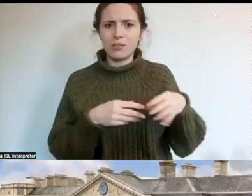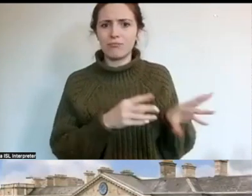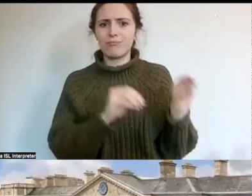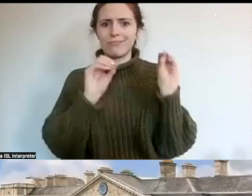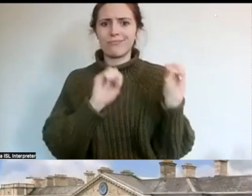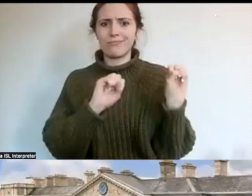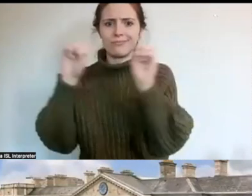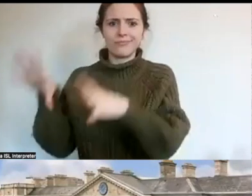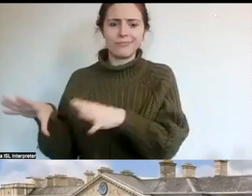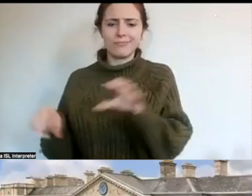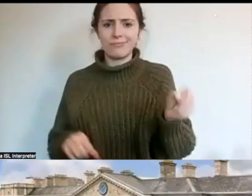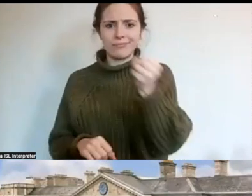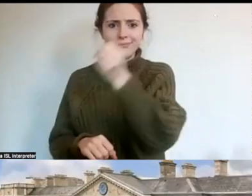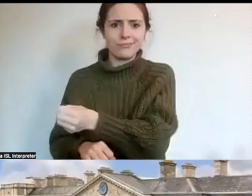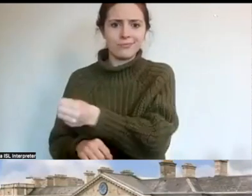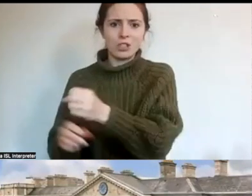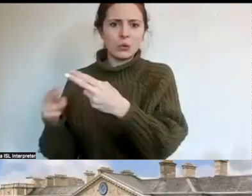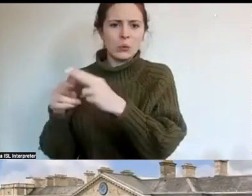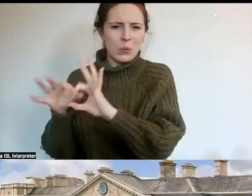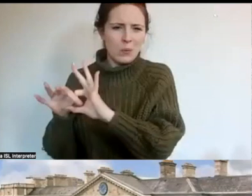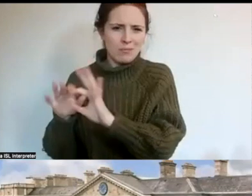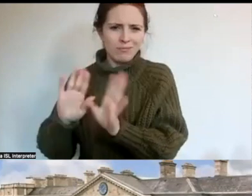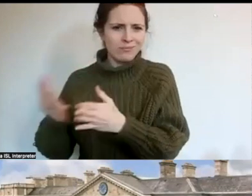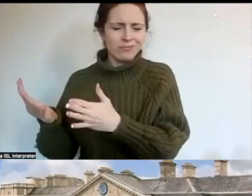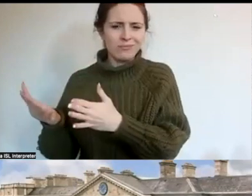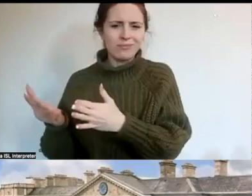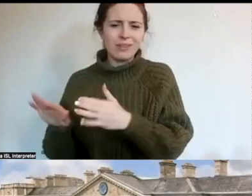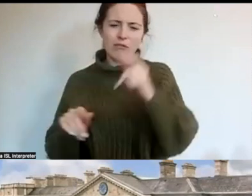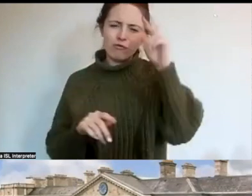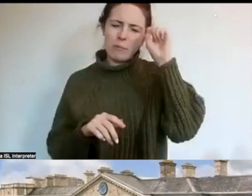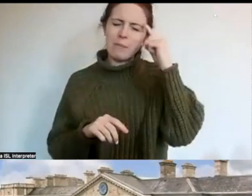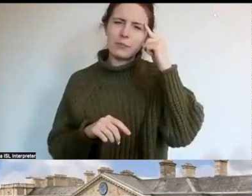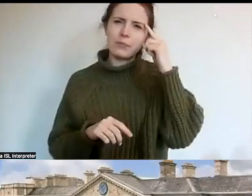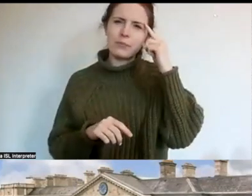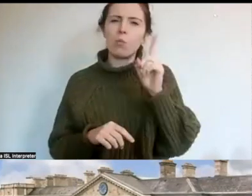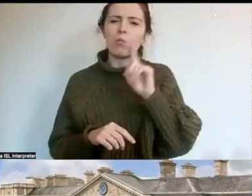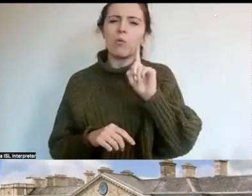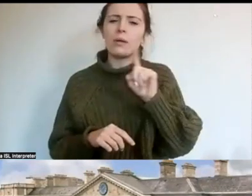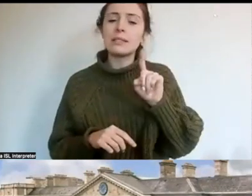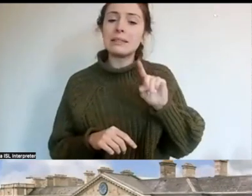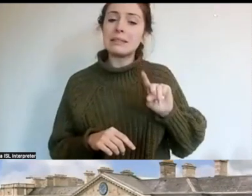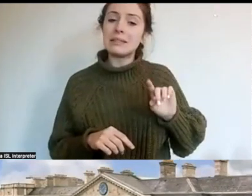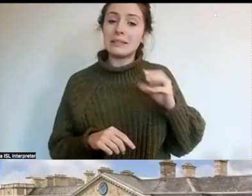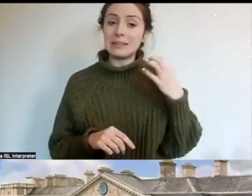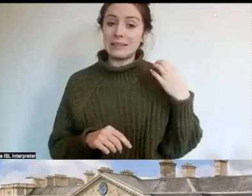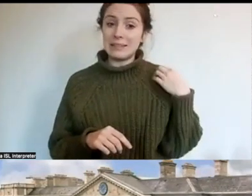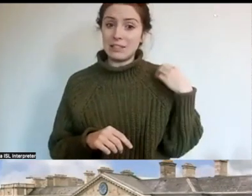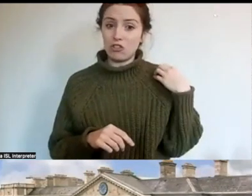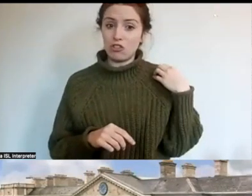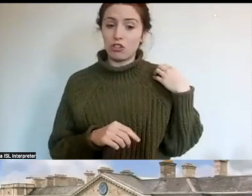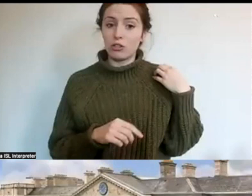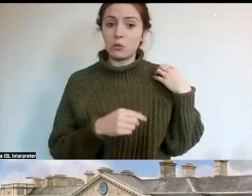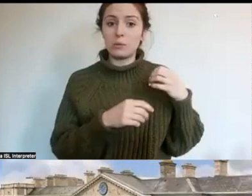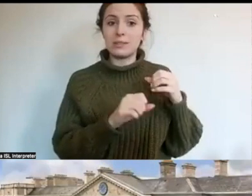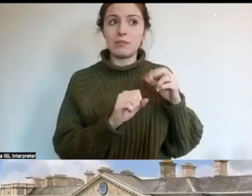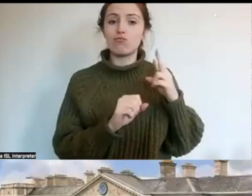I think of one sibling that I spoke to, and her sister went into residential services age 4, and she's now in her 60s.